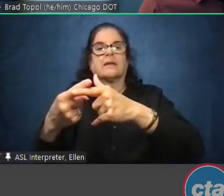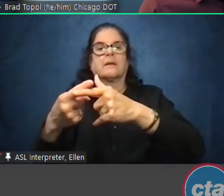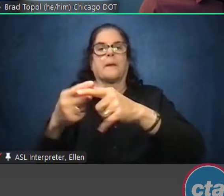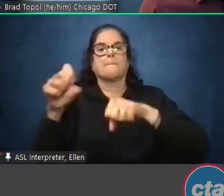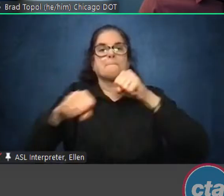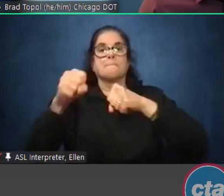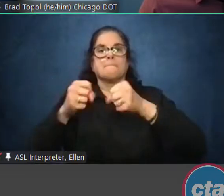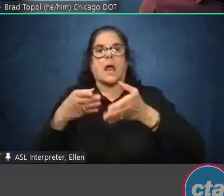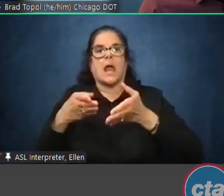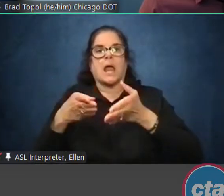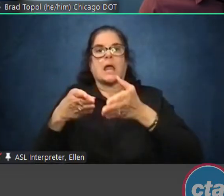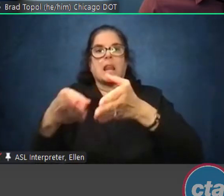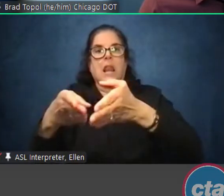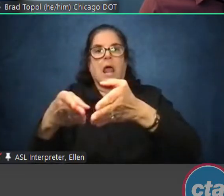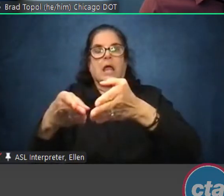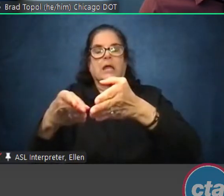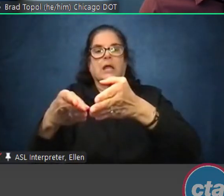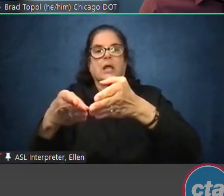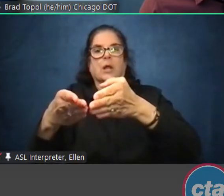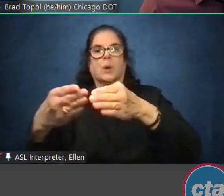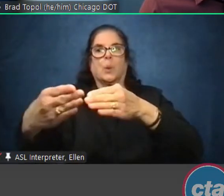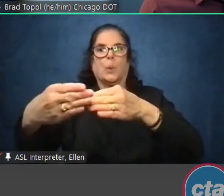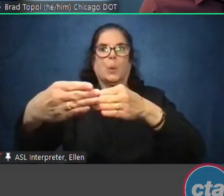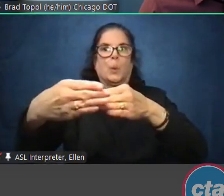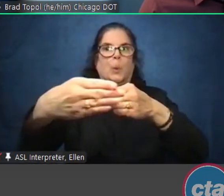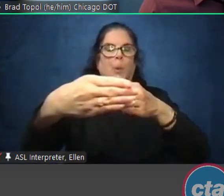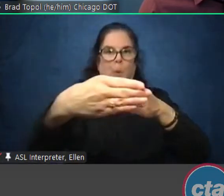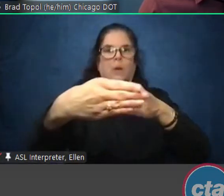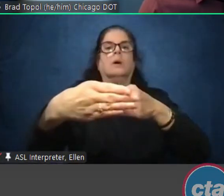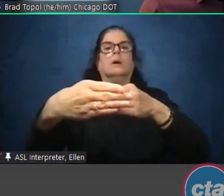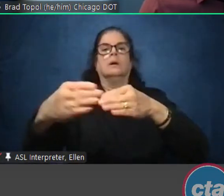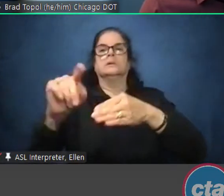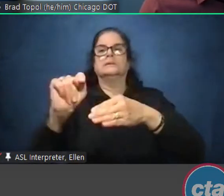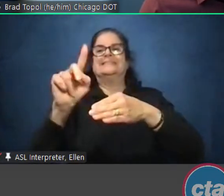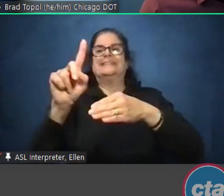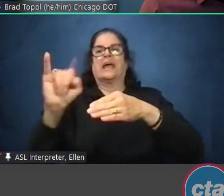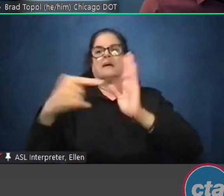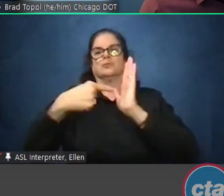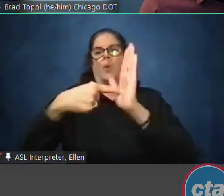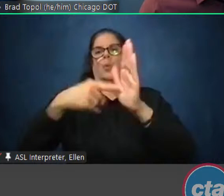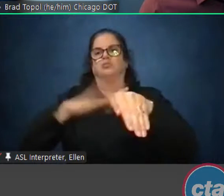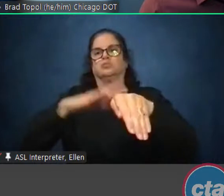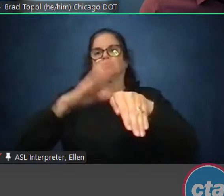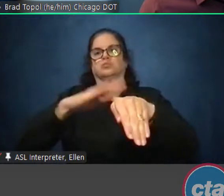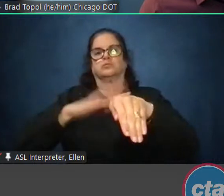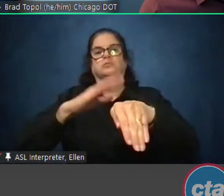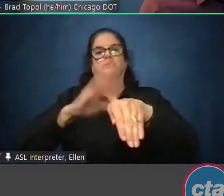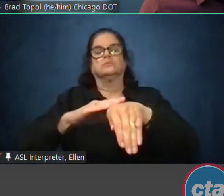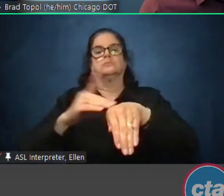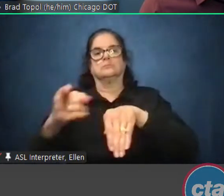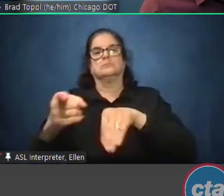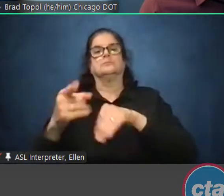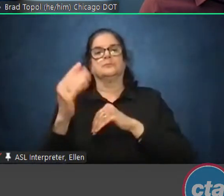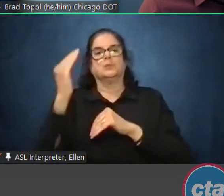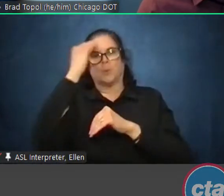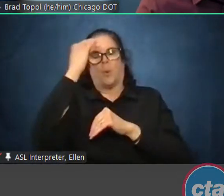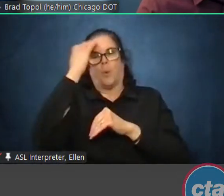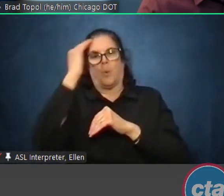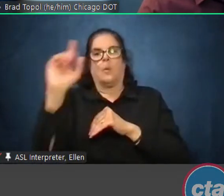you either all the way to crossing the intersection or get you to the detectable warnings to access the bus